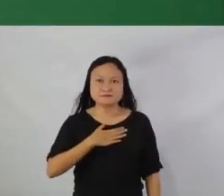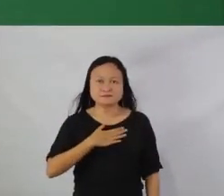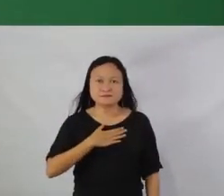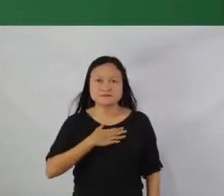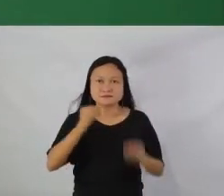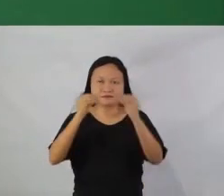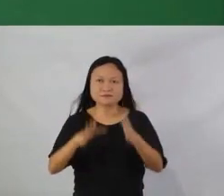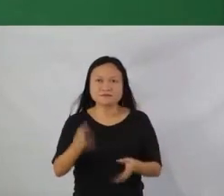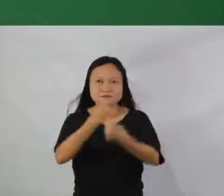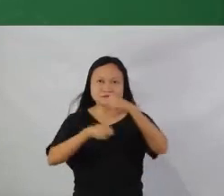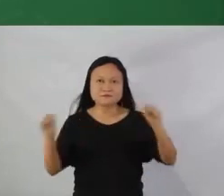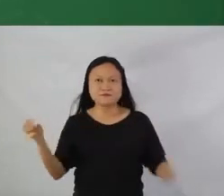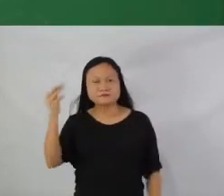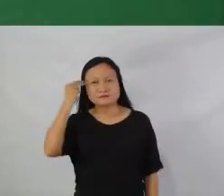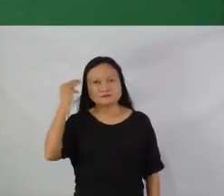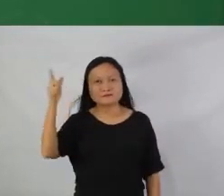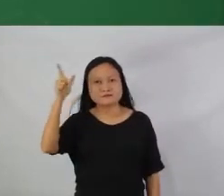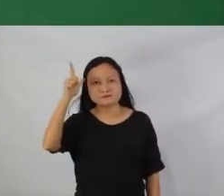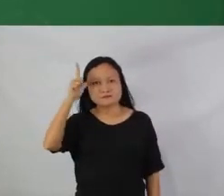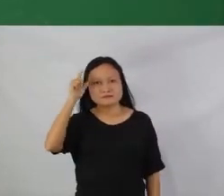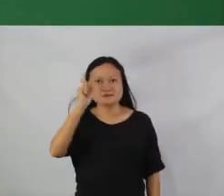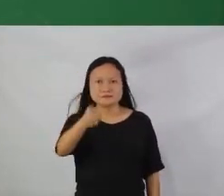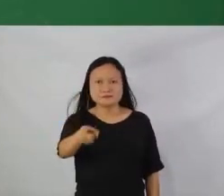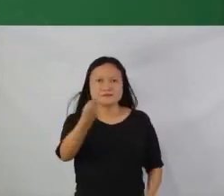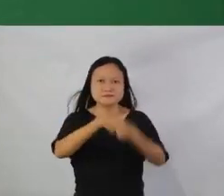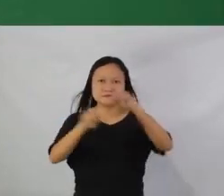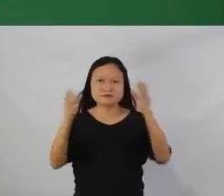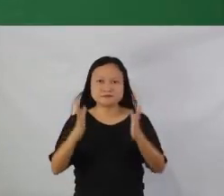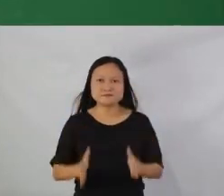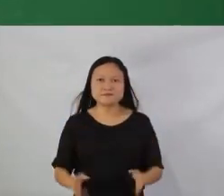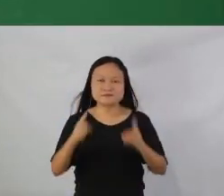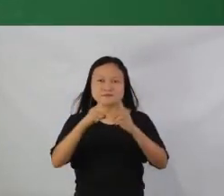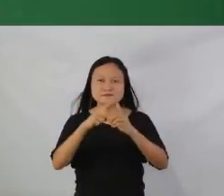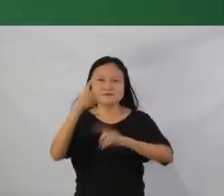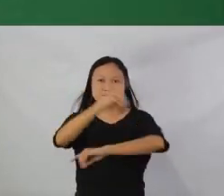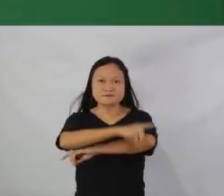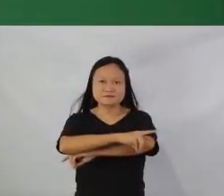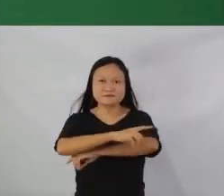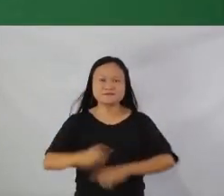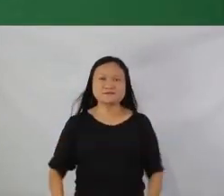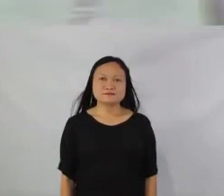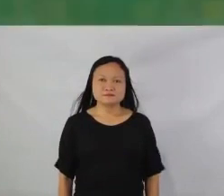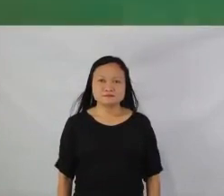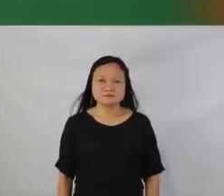am Madam Chris Liano, your science teacher for today.